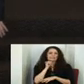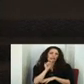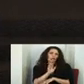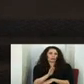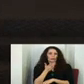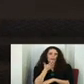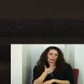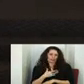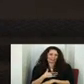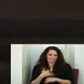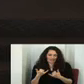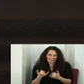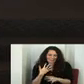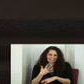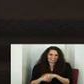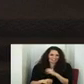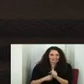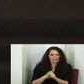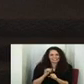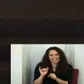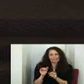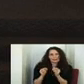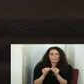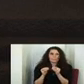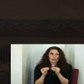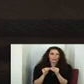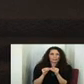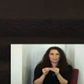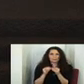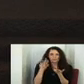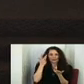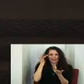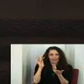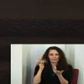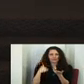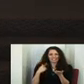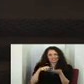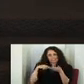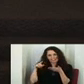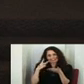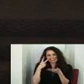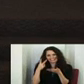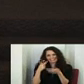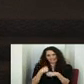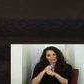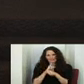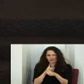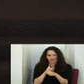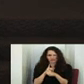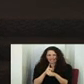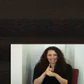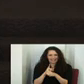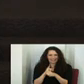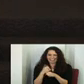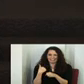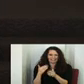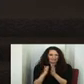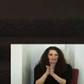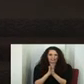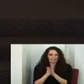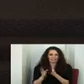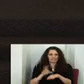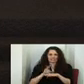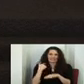being a little savvy, a little bit more clever, I checked out to make sure that Hollywood and Highland United Methodist Church didn't do the same